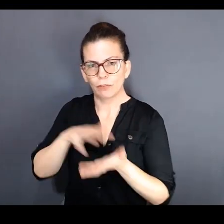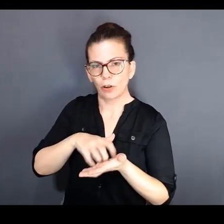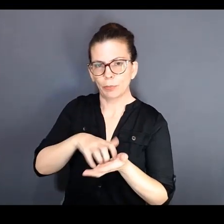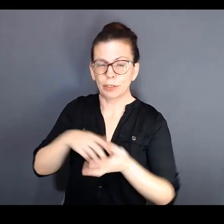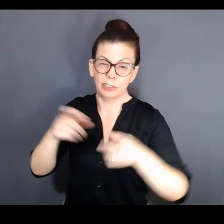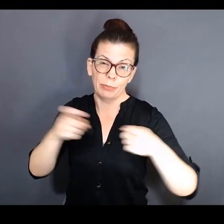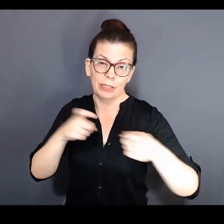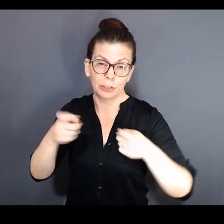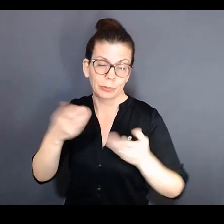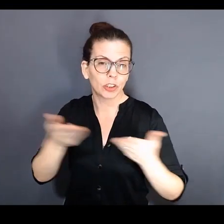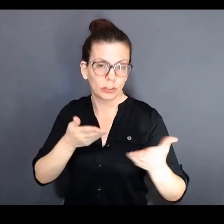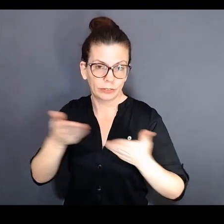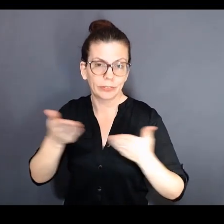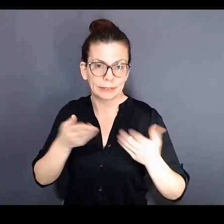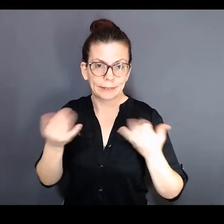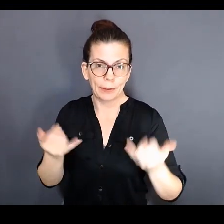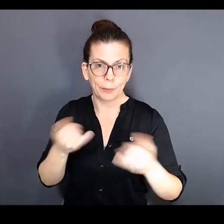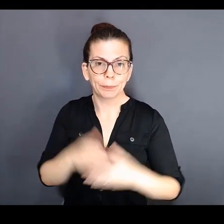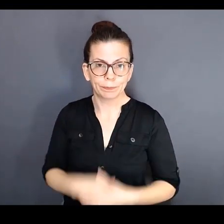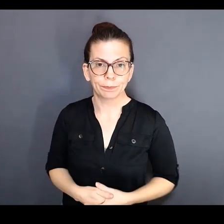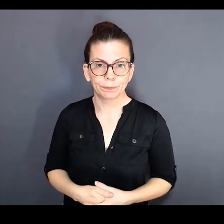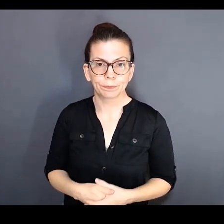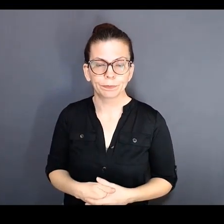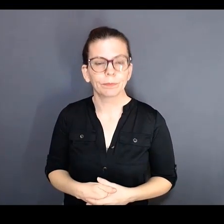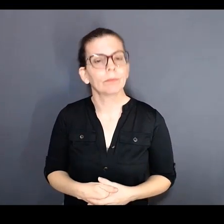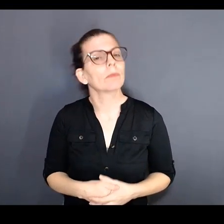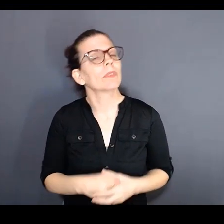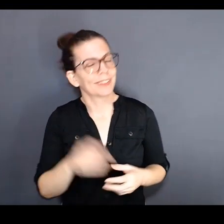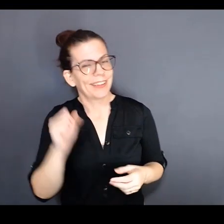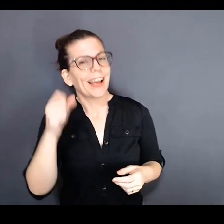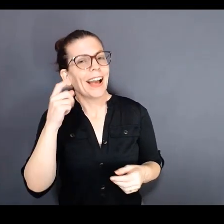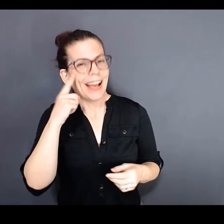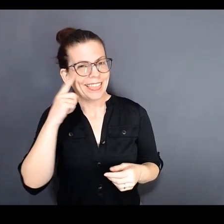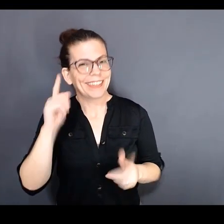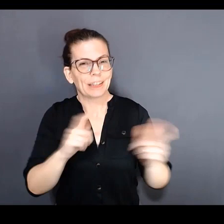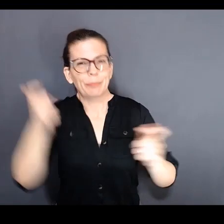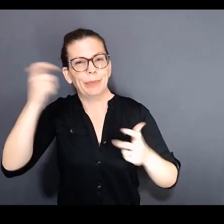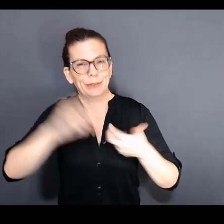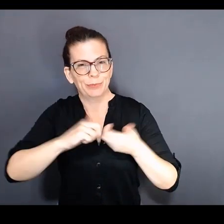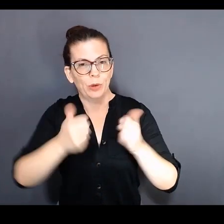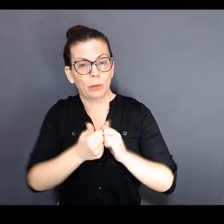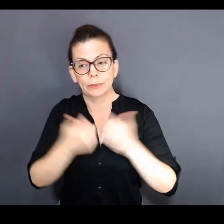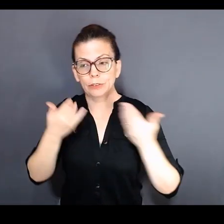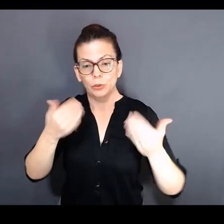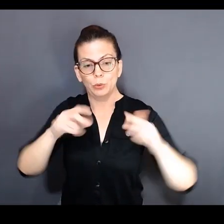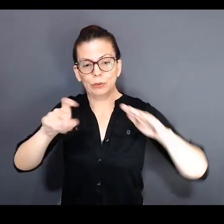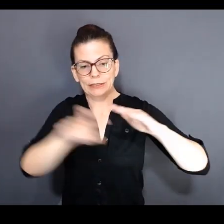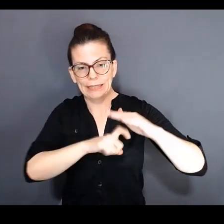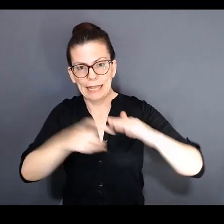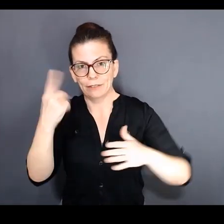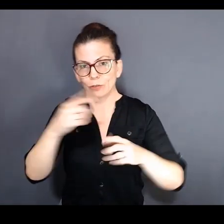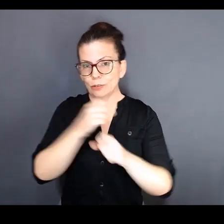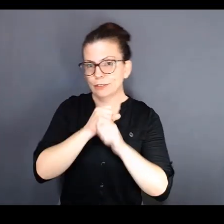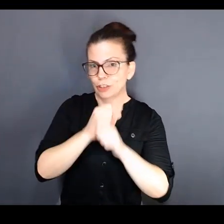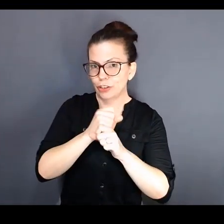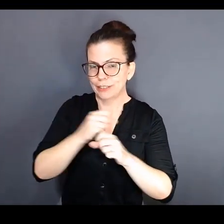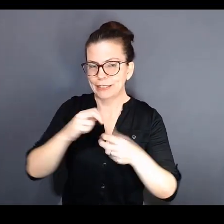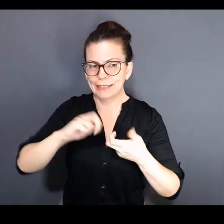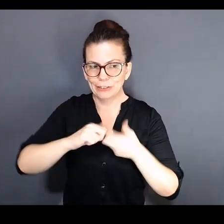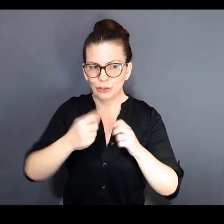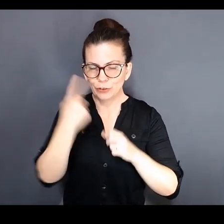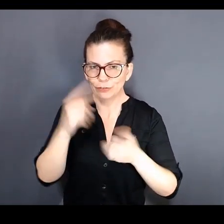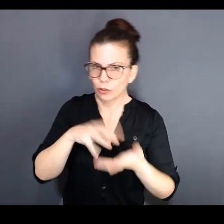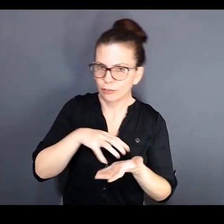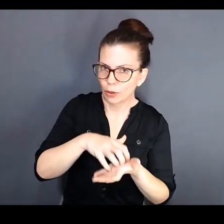continual vulnerability management service with Inspector. I think always the biggest problem is like when you're scanning for